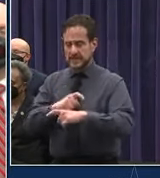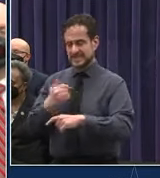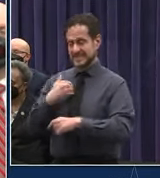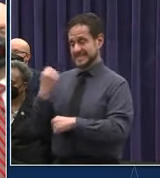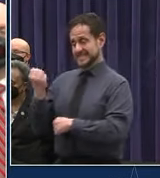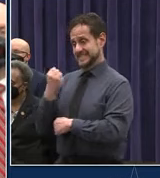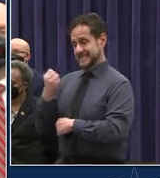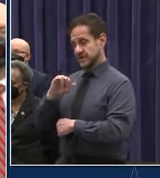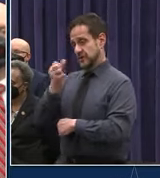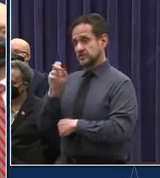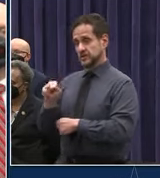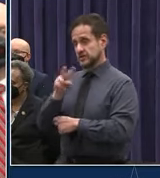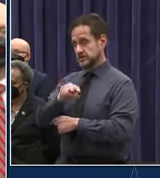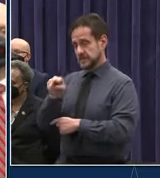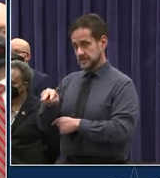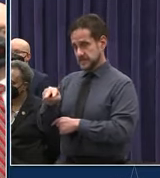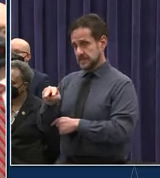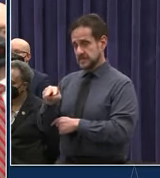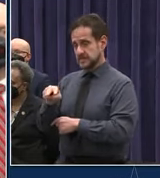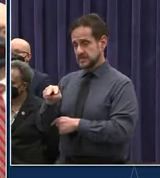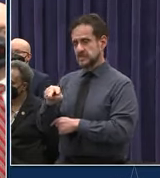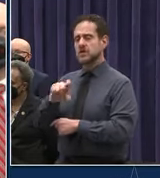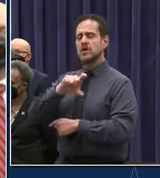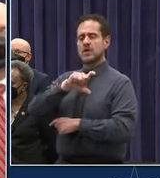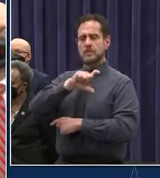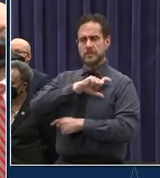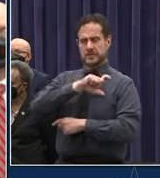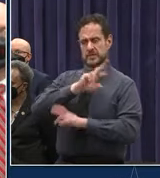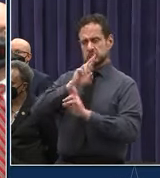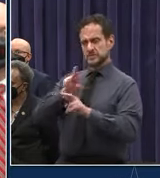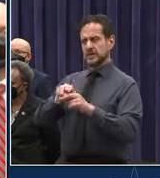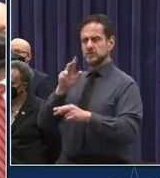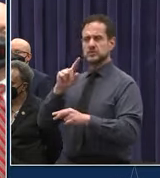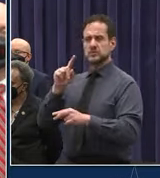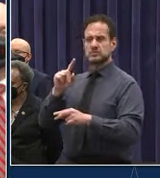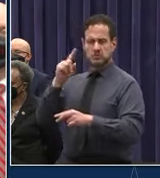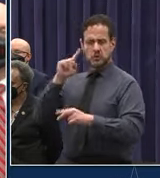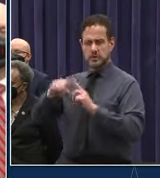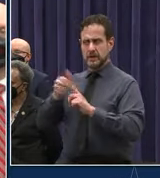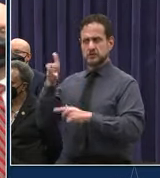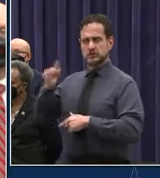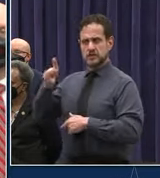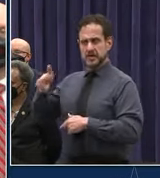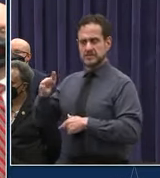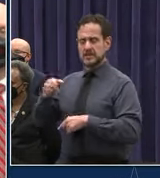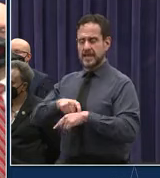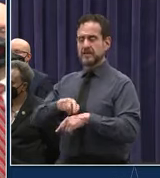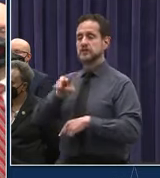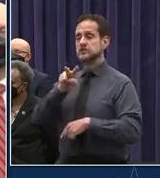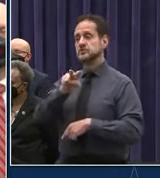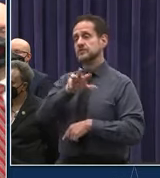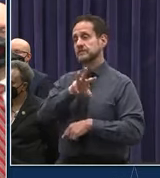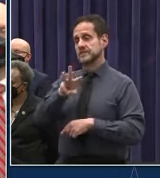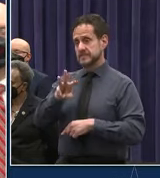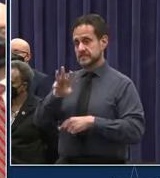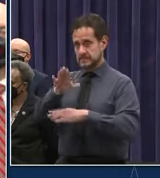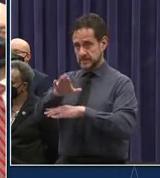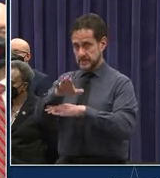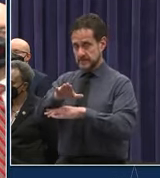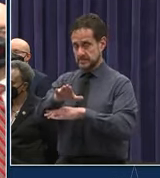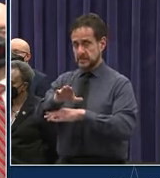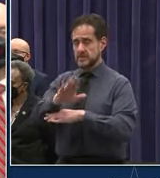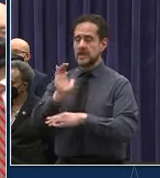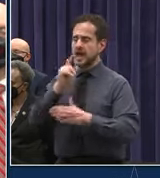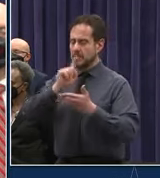January 22nd, officers responded to a ShotSpotter alert call at 2:56 p.m. Our investigation determined